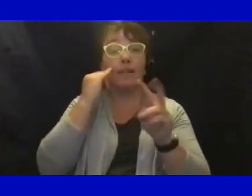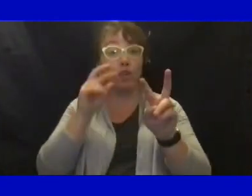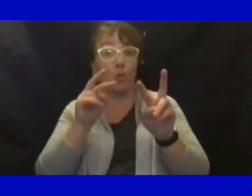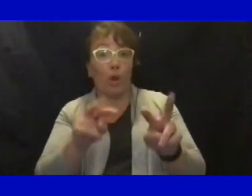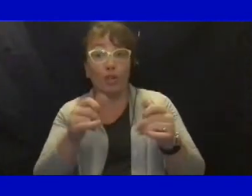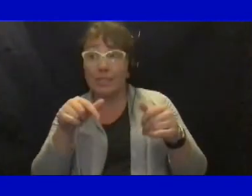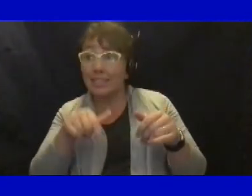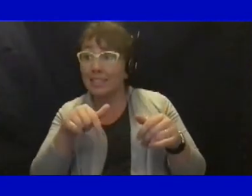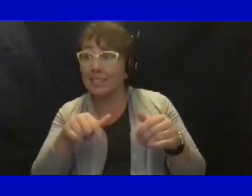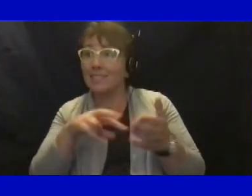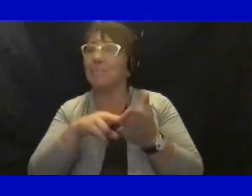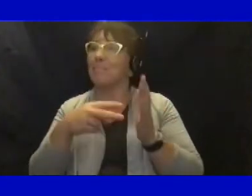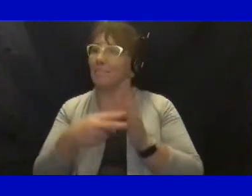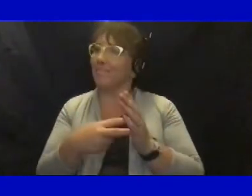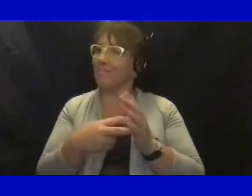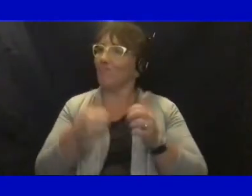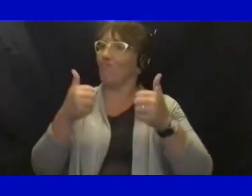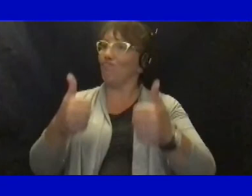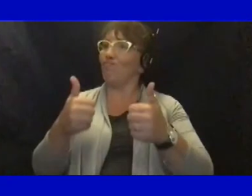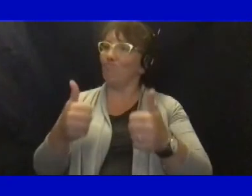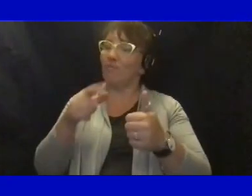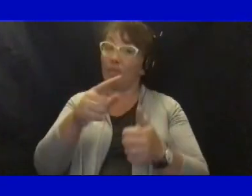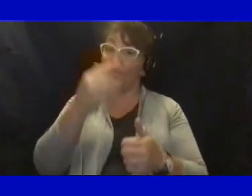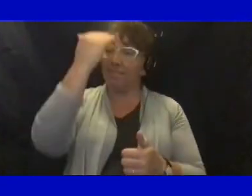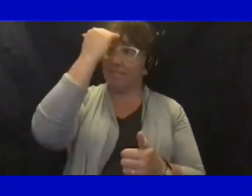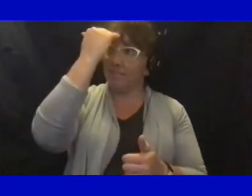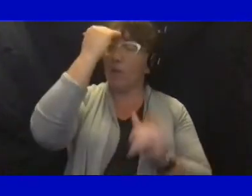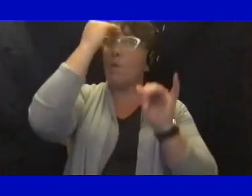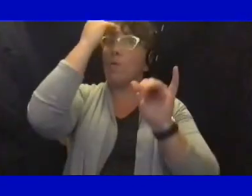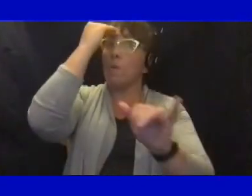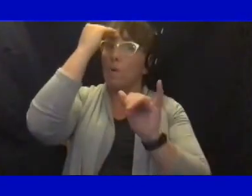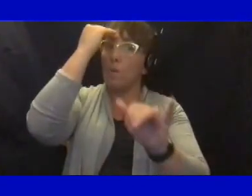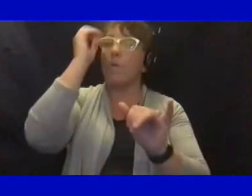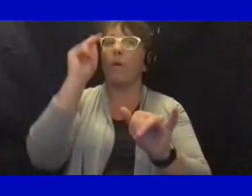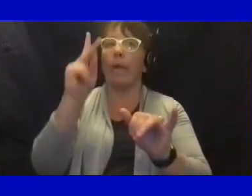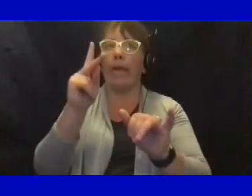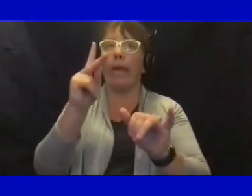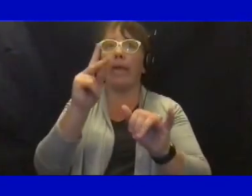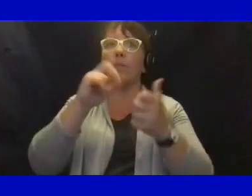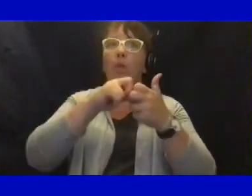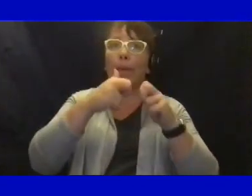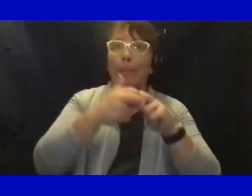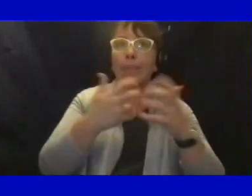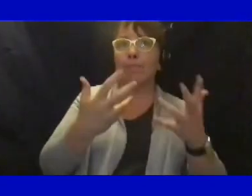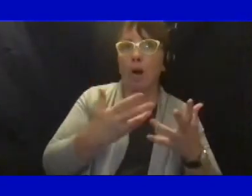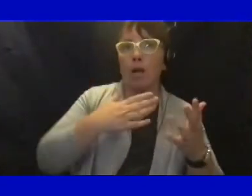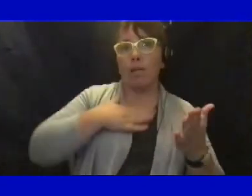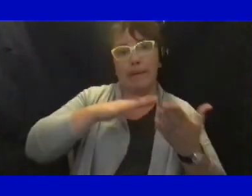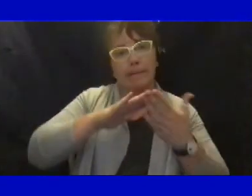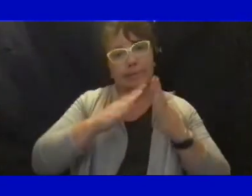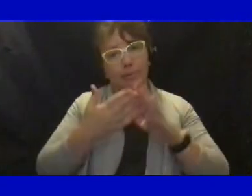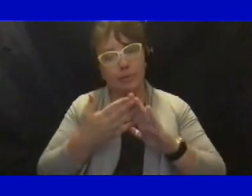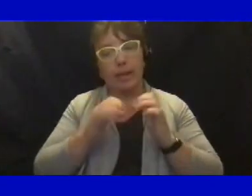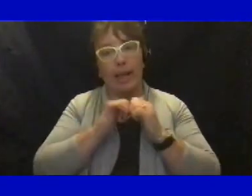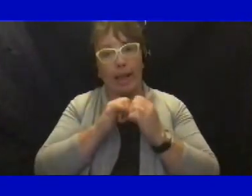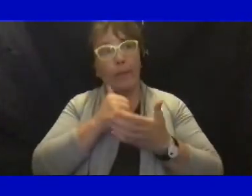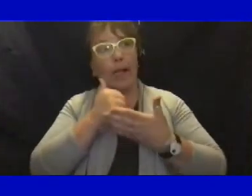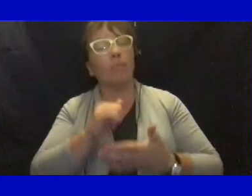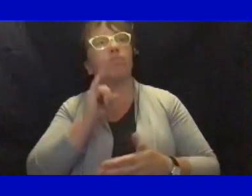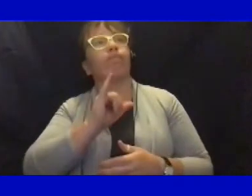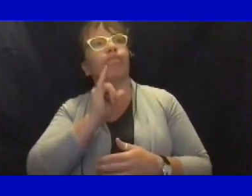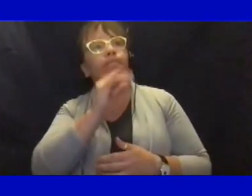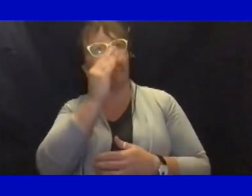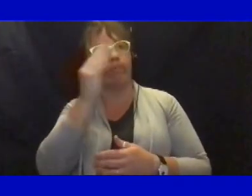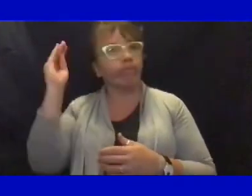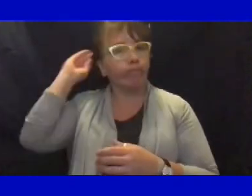be informed and learn what the hazards are to your neighborhood and your community. Take that time to know